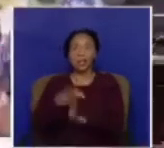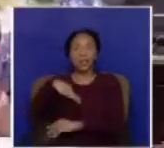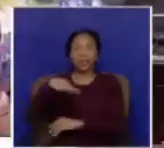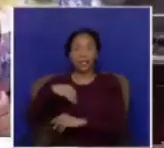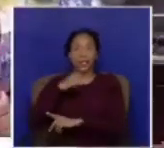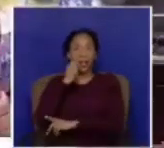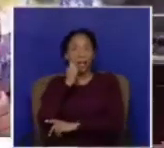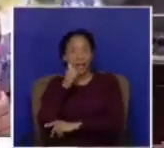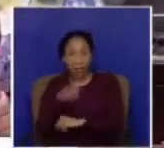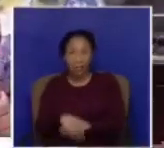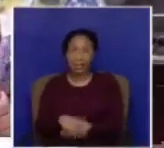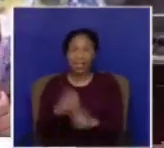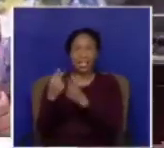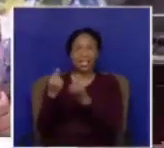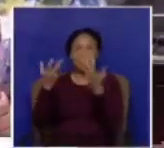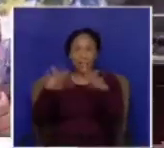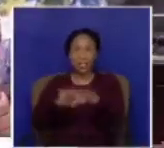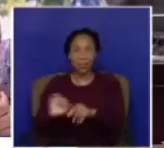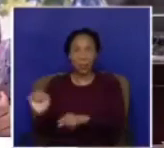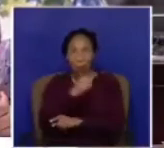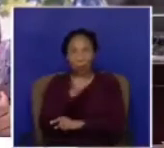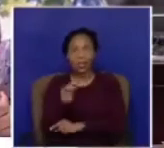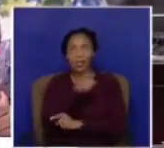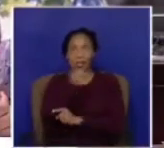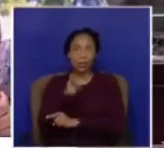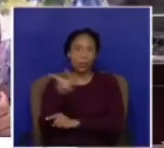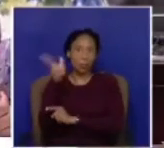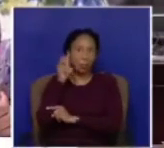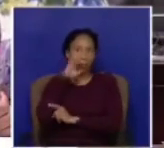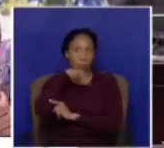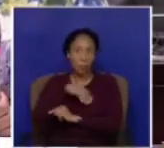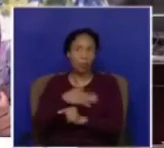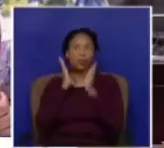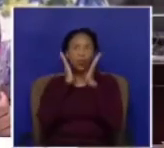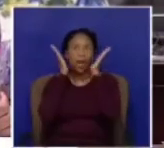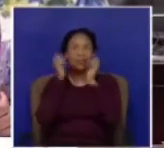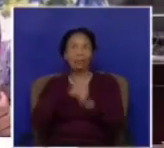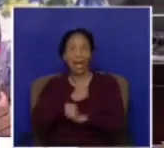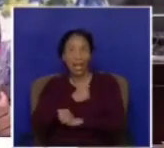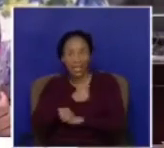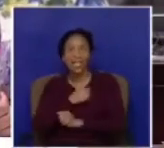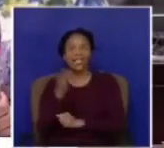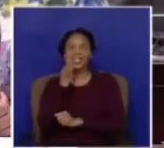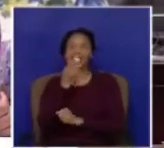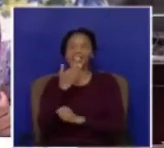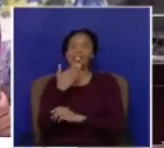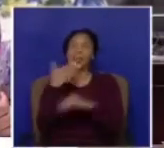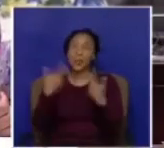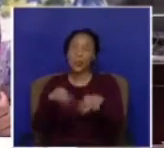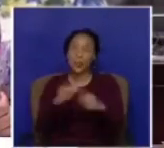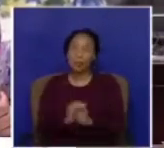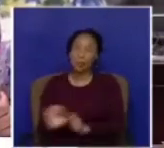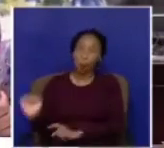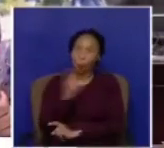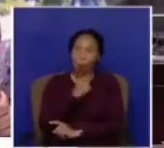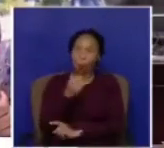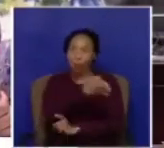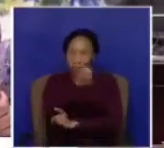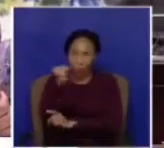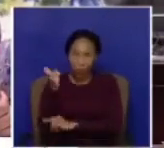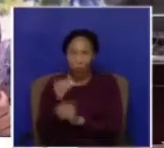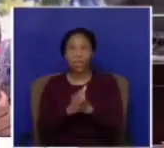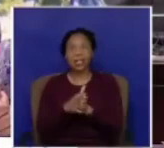Having done all of that, and for those who didn't hear my Swati, I was just saying thank you very much for all from all of you who